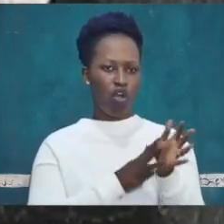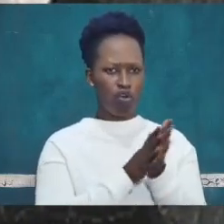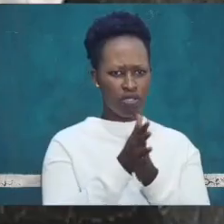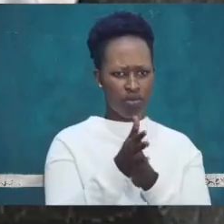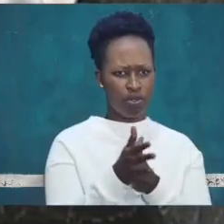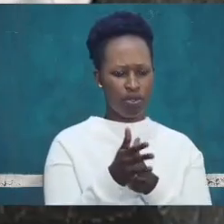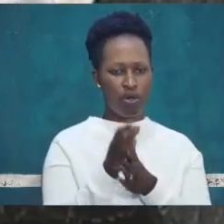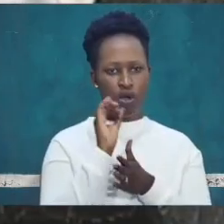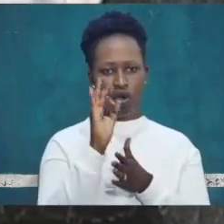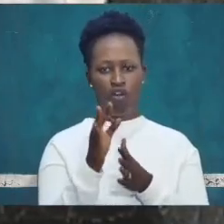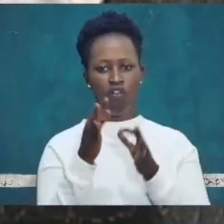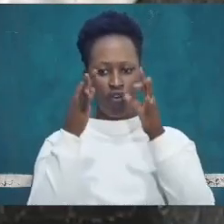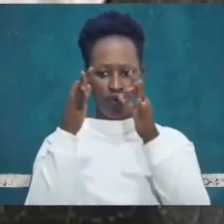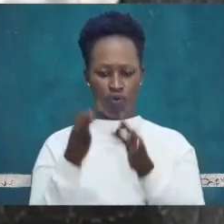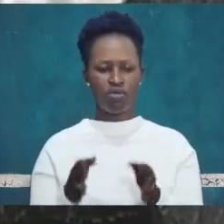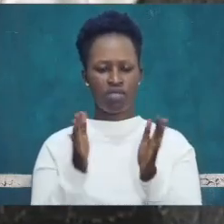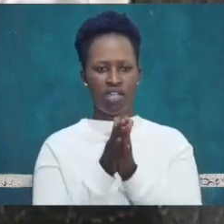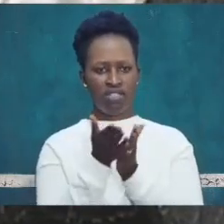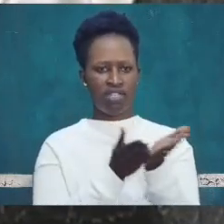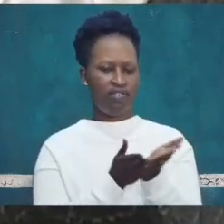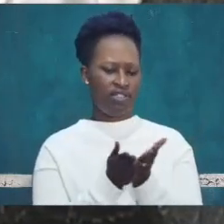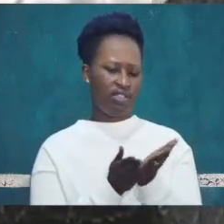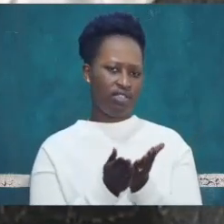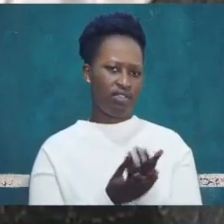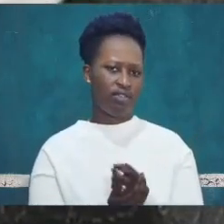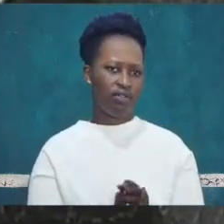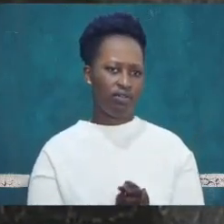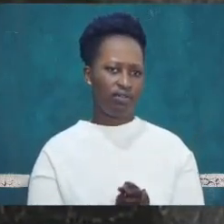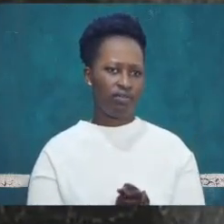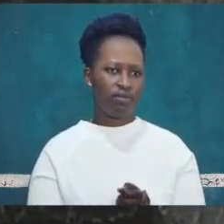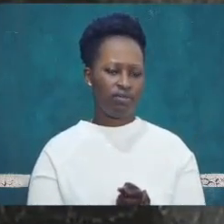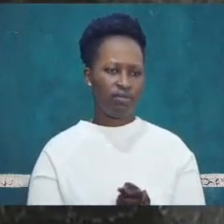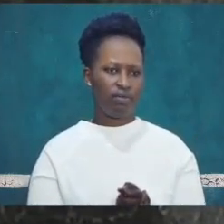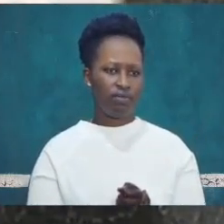consumption of goods and services? Consumption